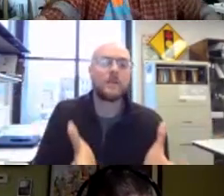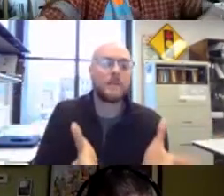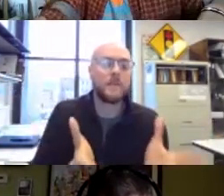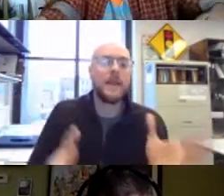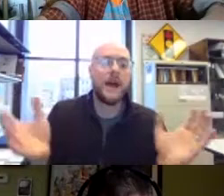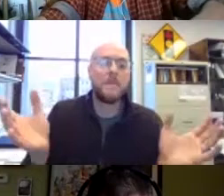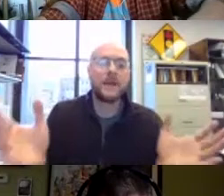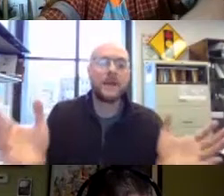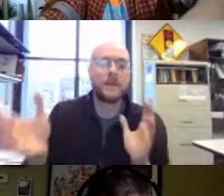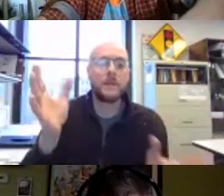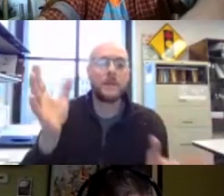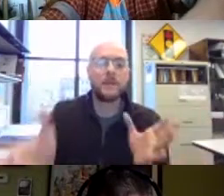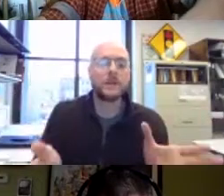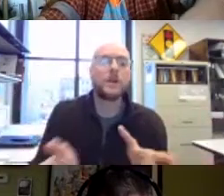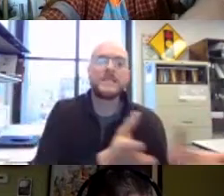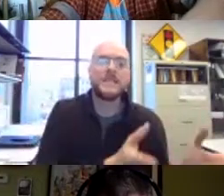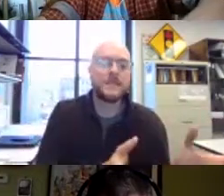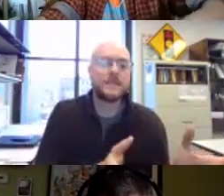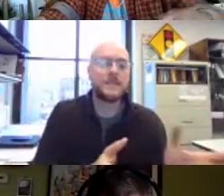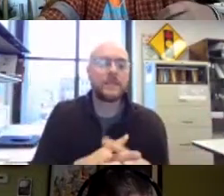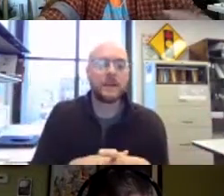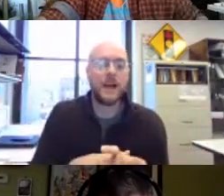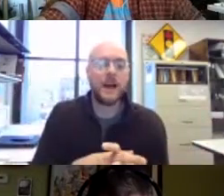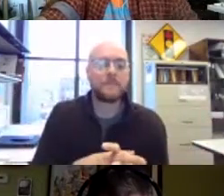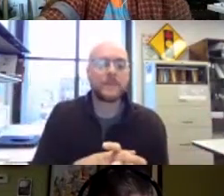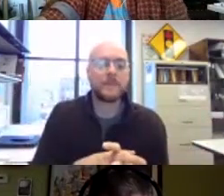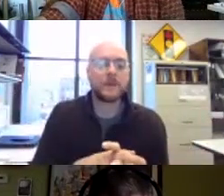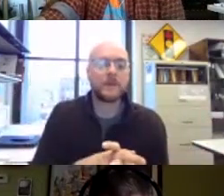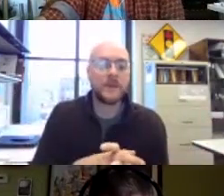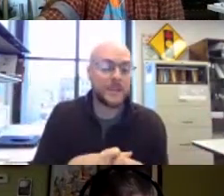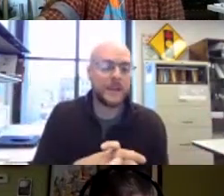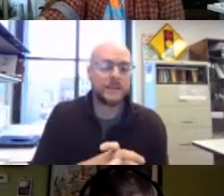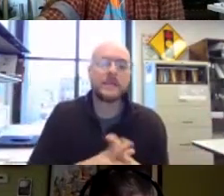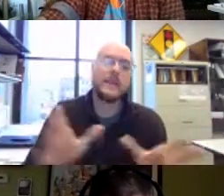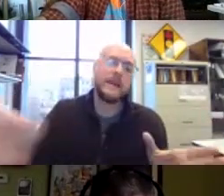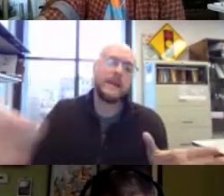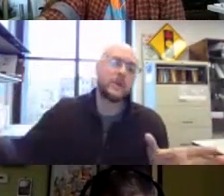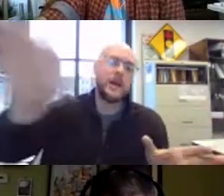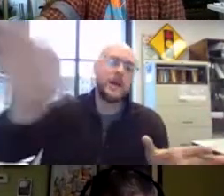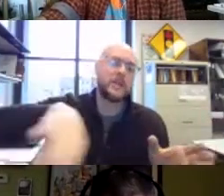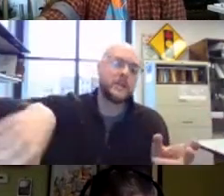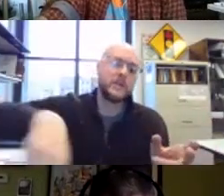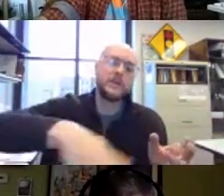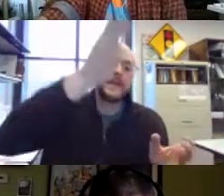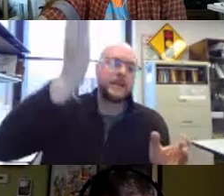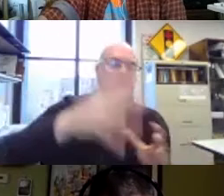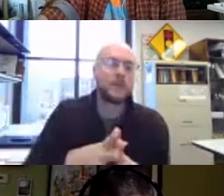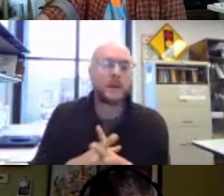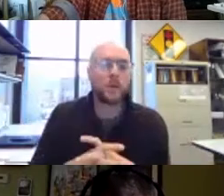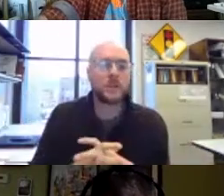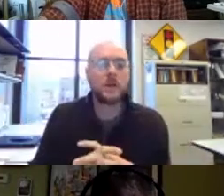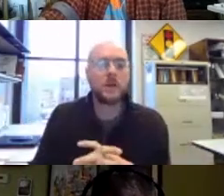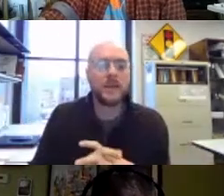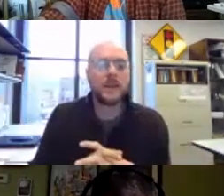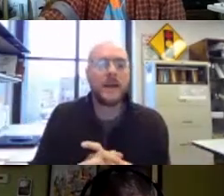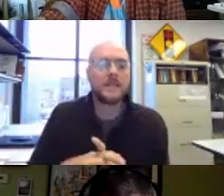little bit, make it a little bit shorter crossing distances for pedestrians and force drivers to take turns a little